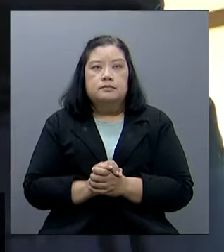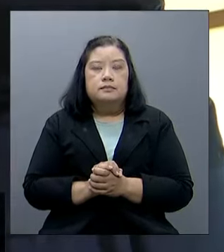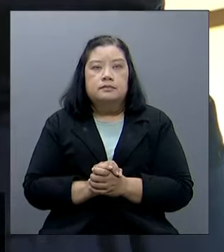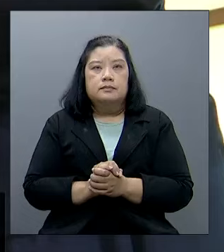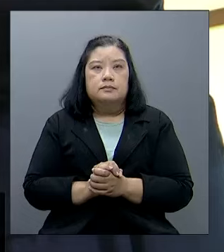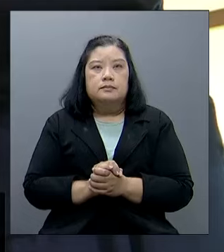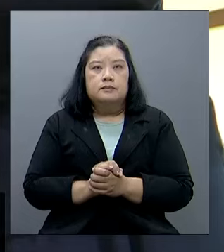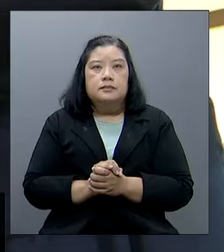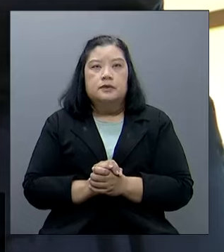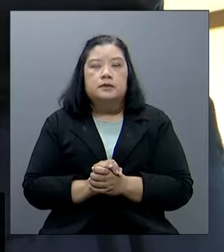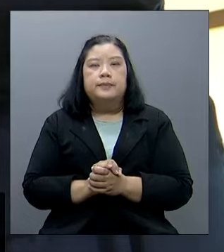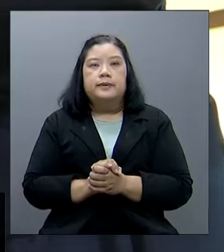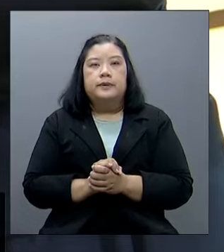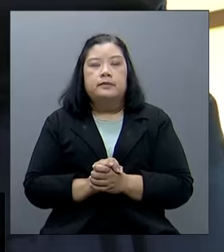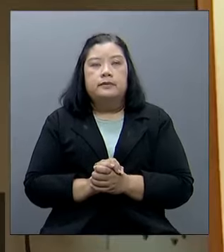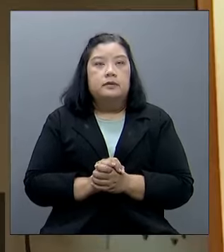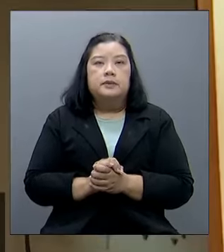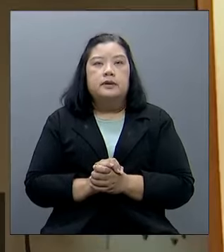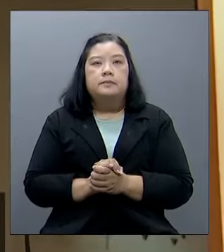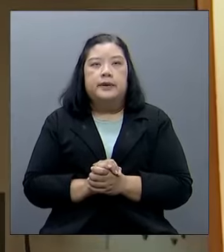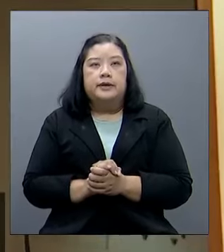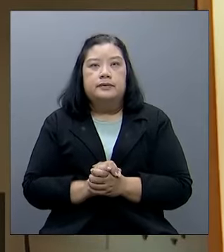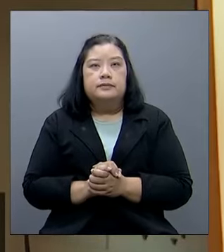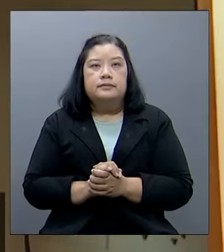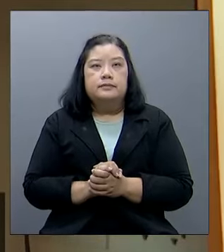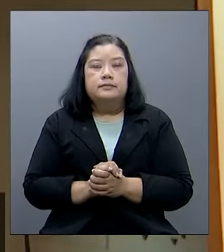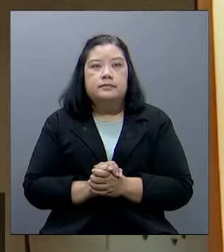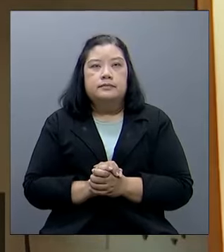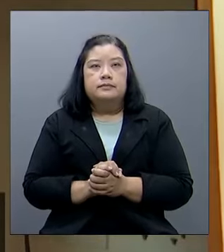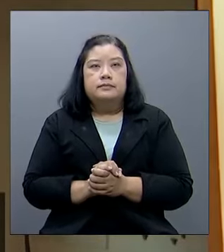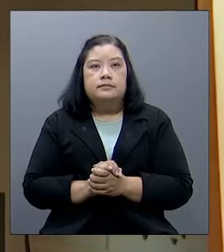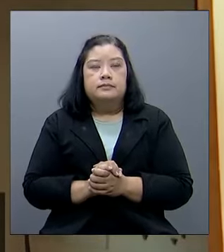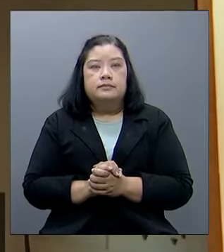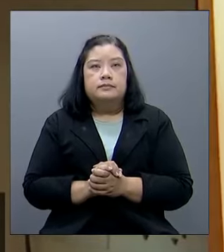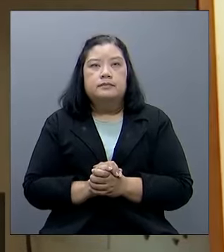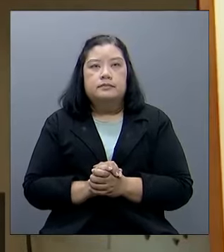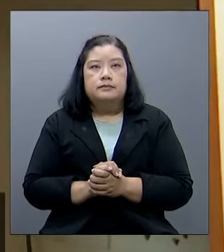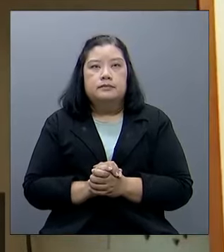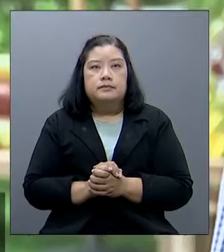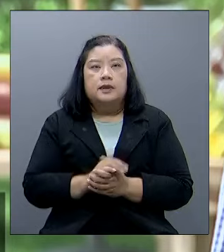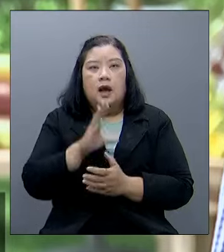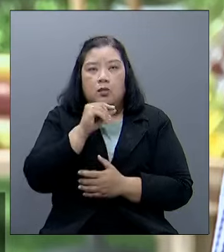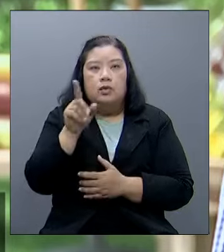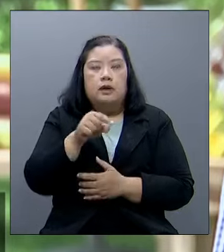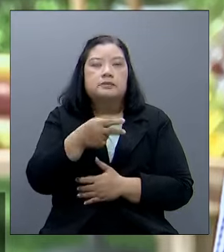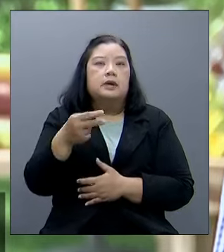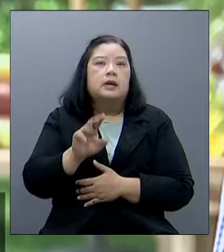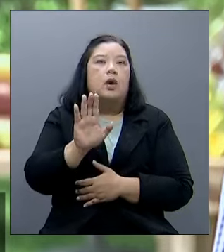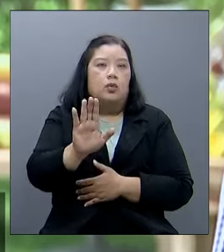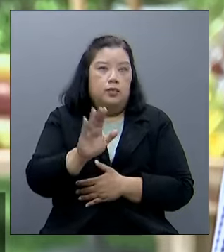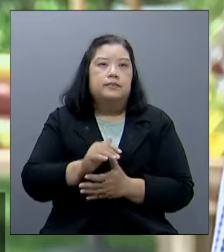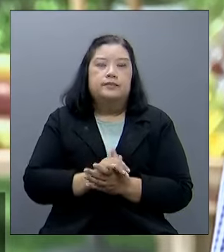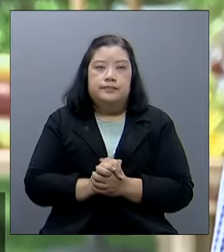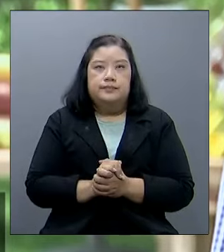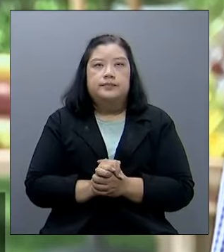them to see if they can be, they can have a CSR program mainly because they will support our students